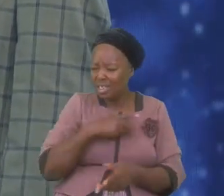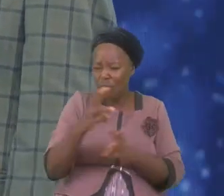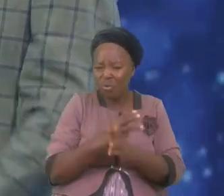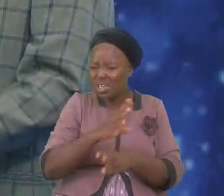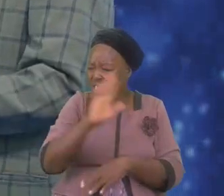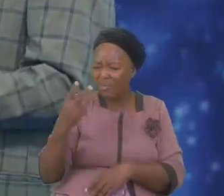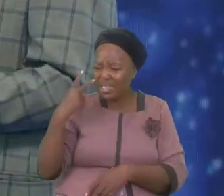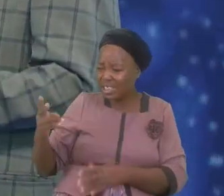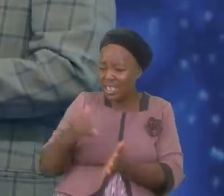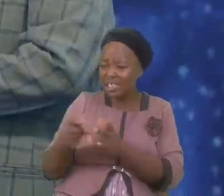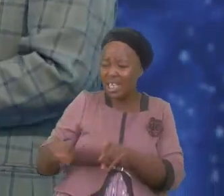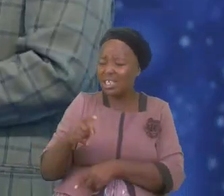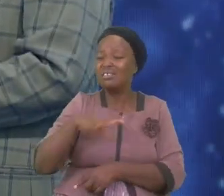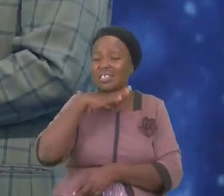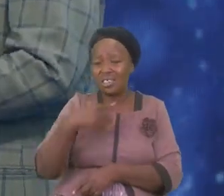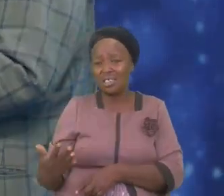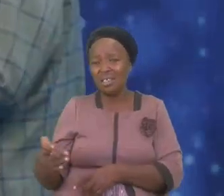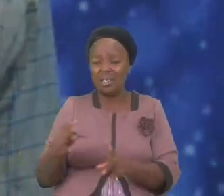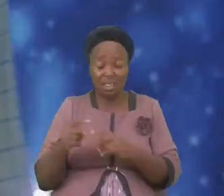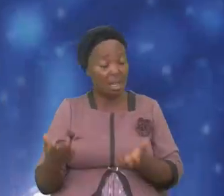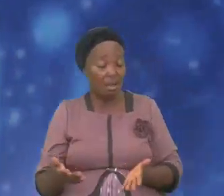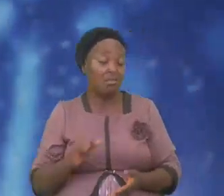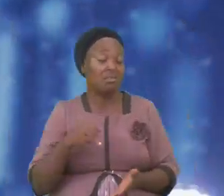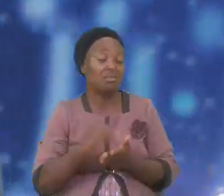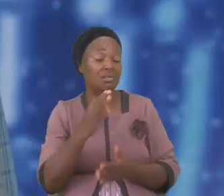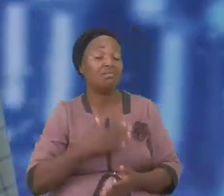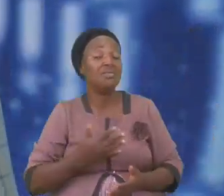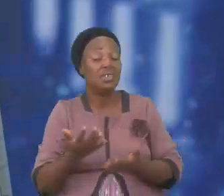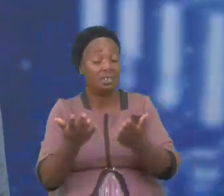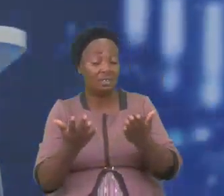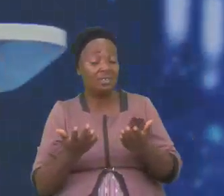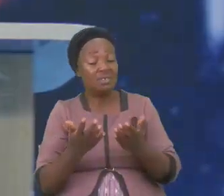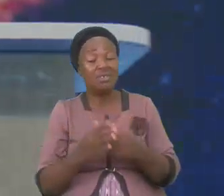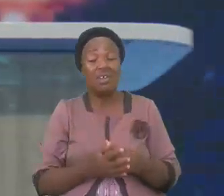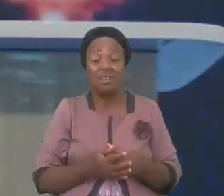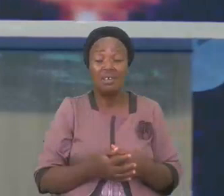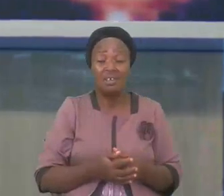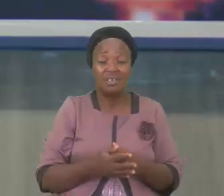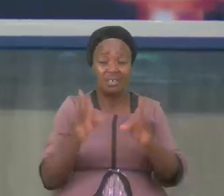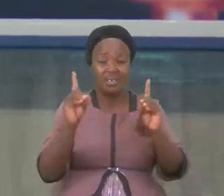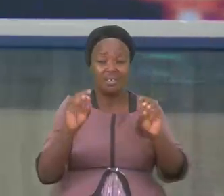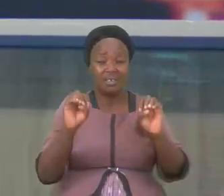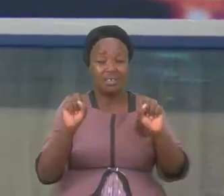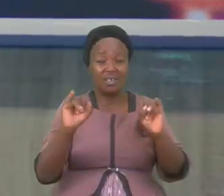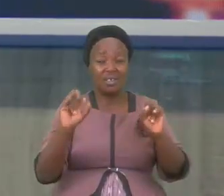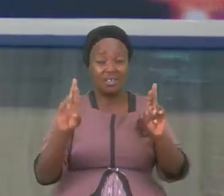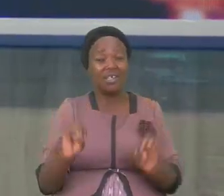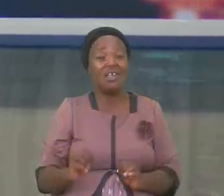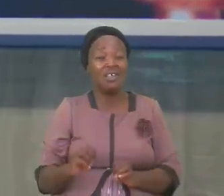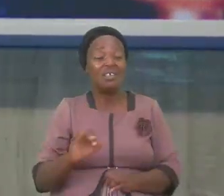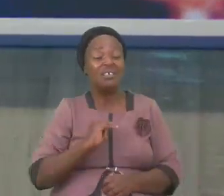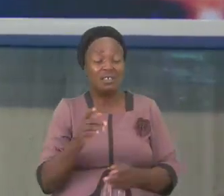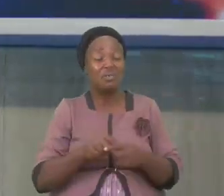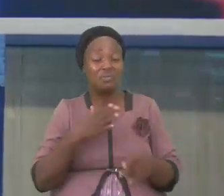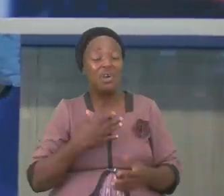think they are dainties. They think they are delicacies. Those things are evil. They